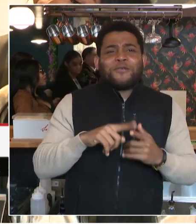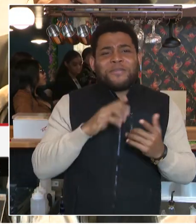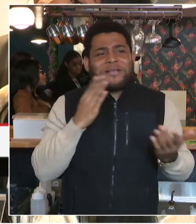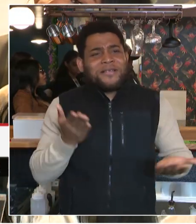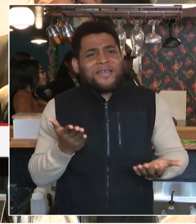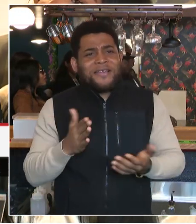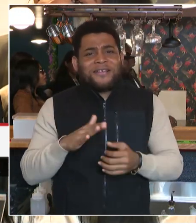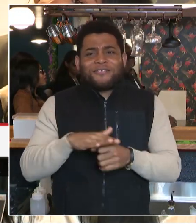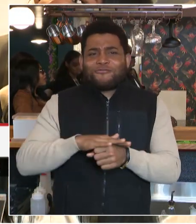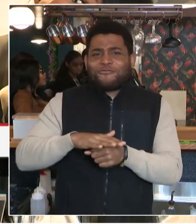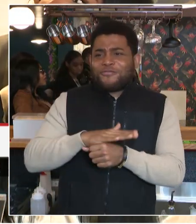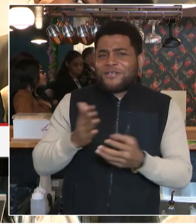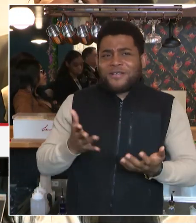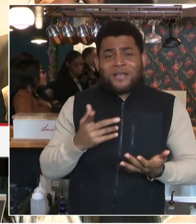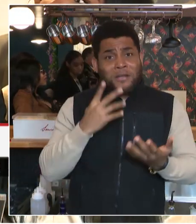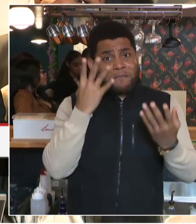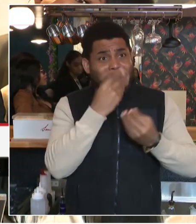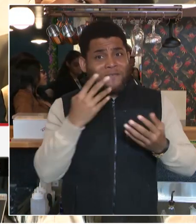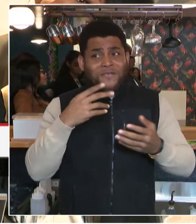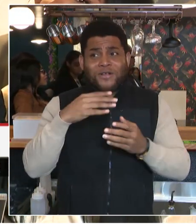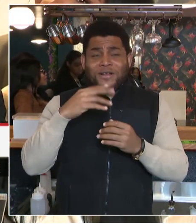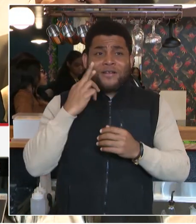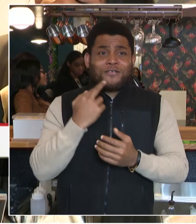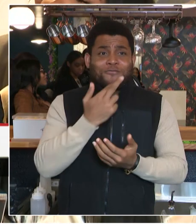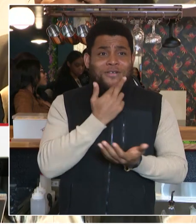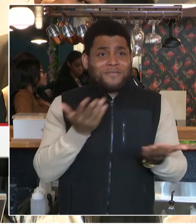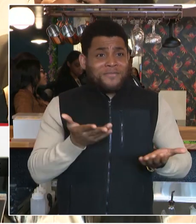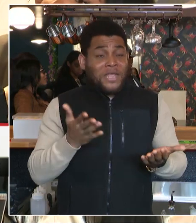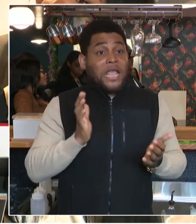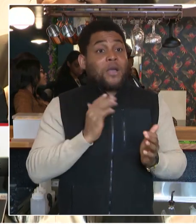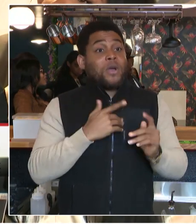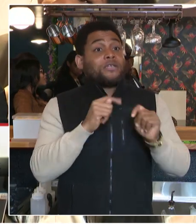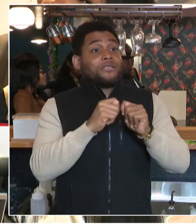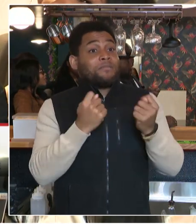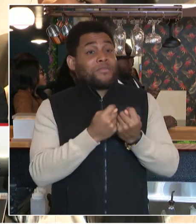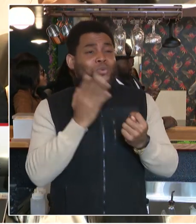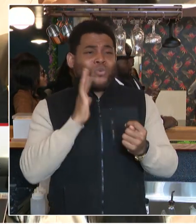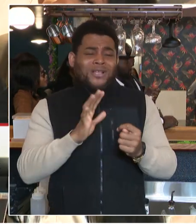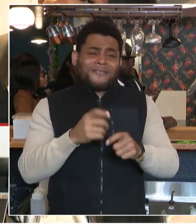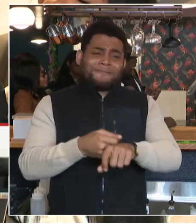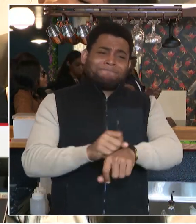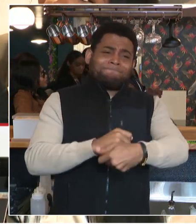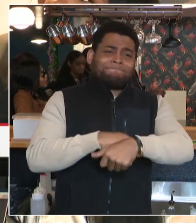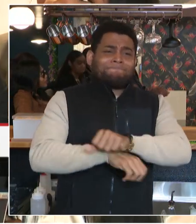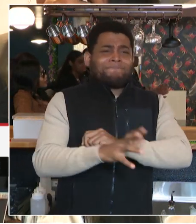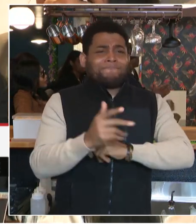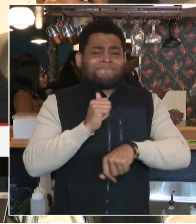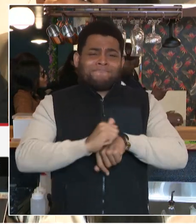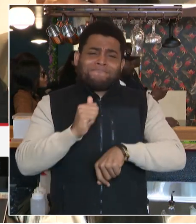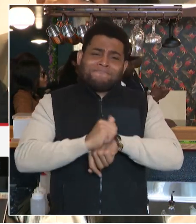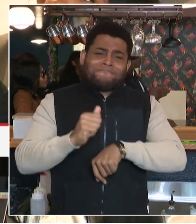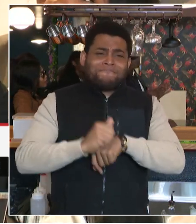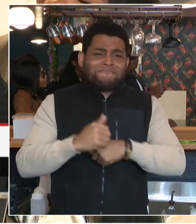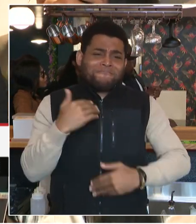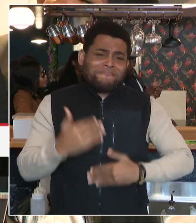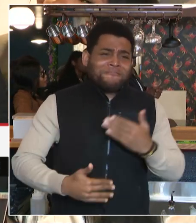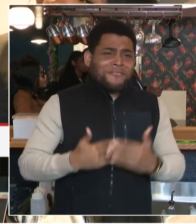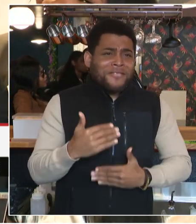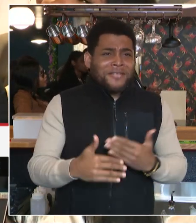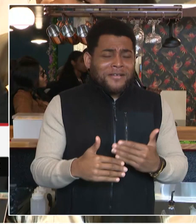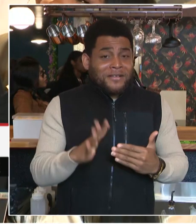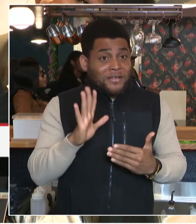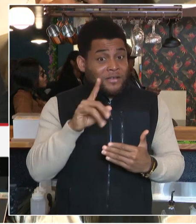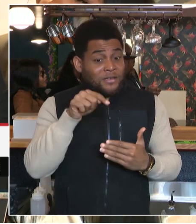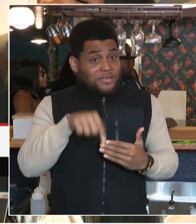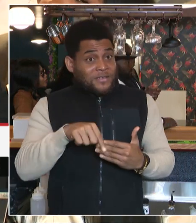team, we were going to work hard. It's not going to be easy. This is only day one, but it's not it's a long project. Restaurants take time to